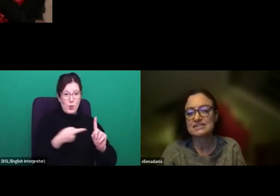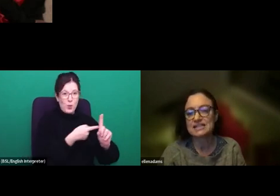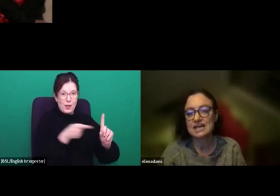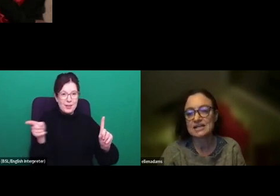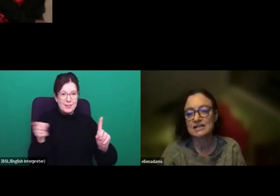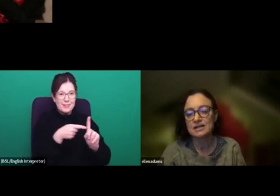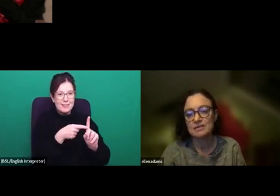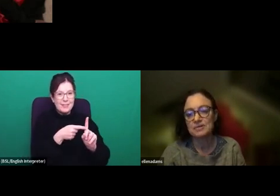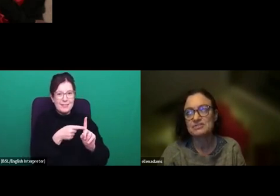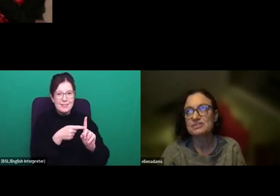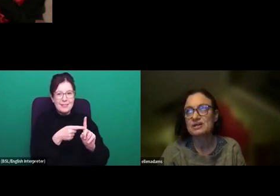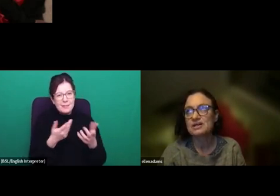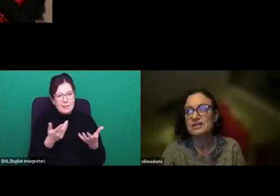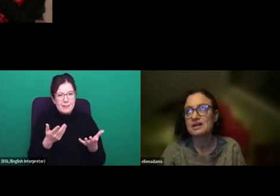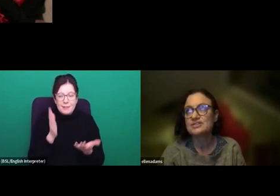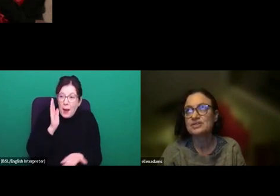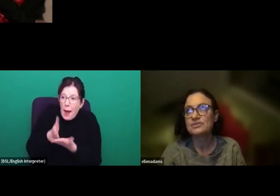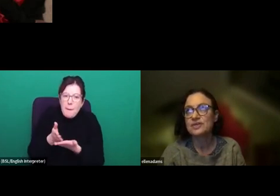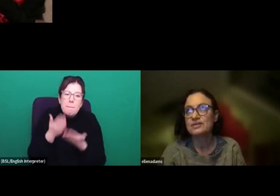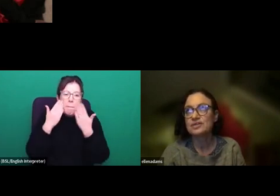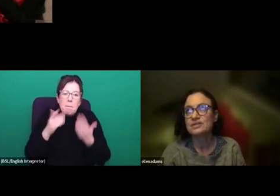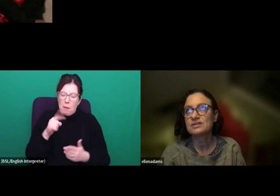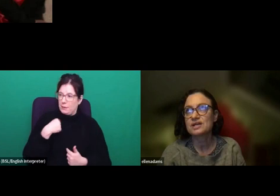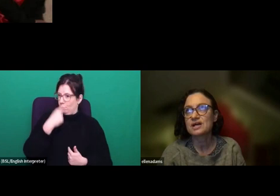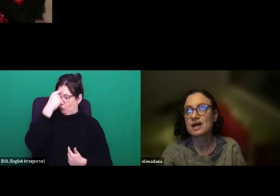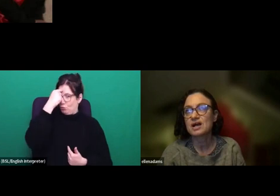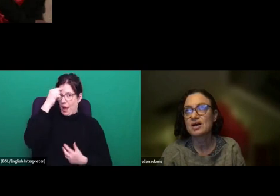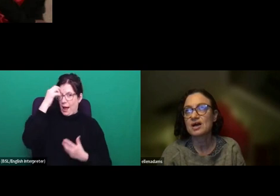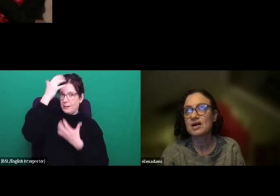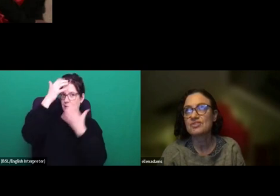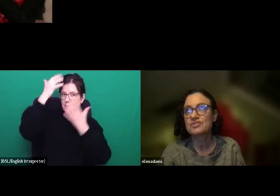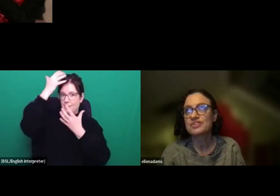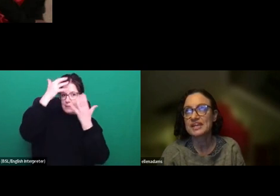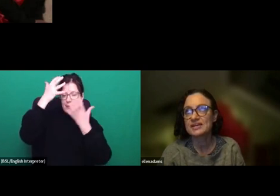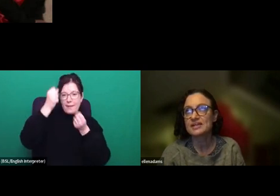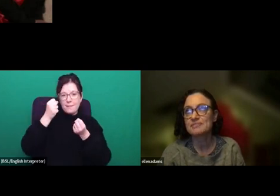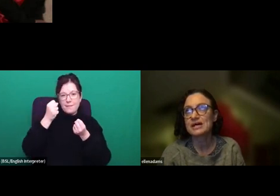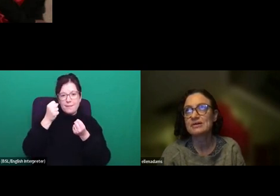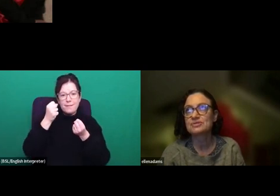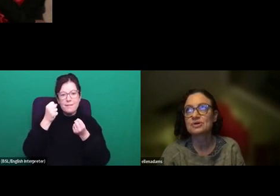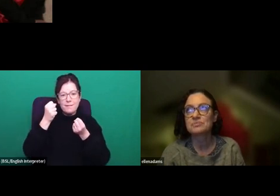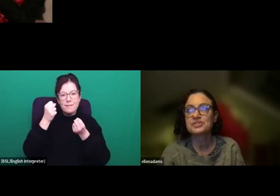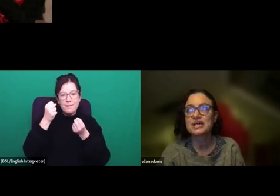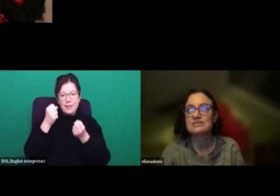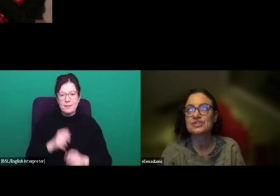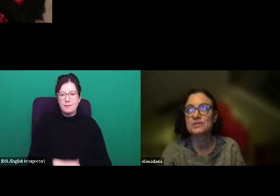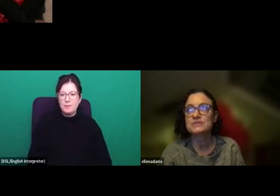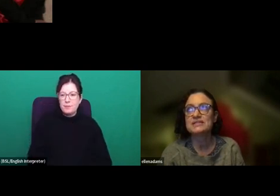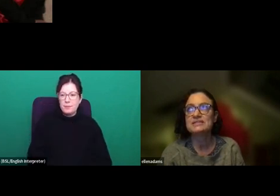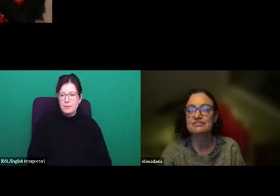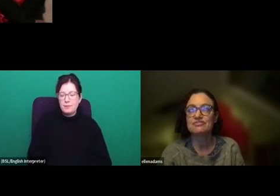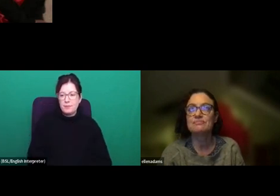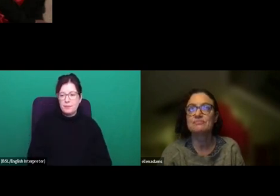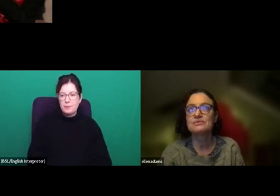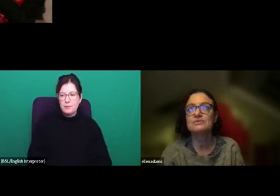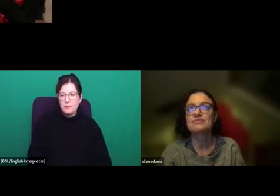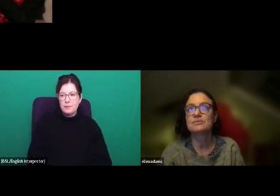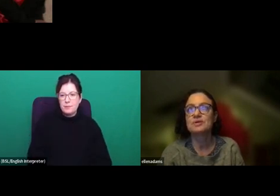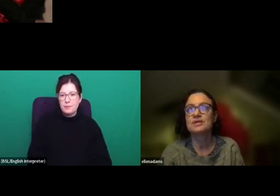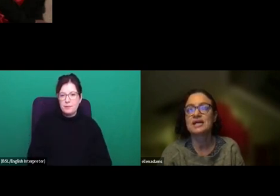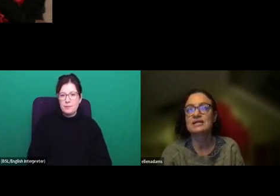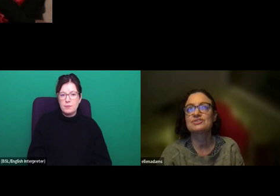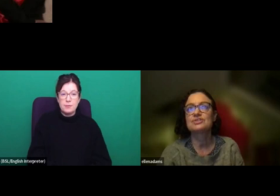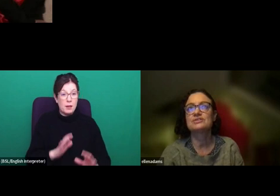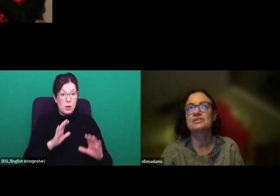tricky to say, but I do think that thinking about objects using different modes